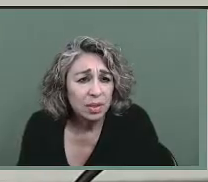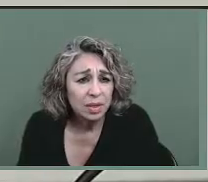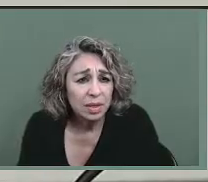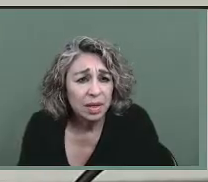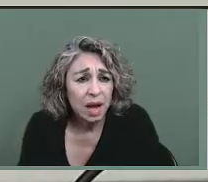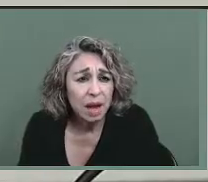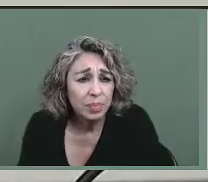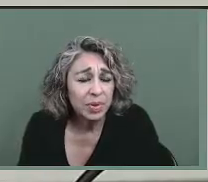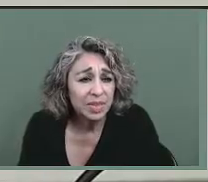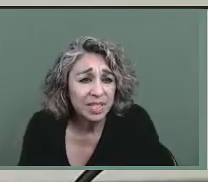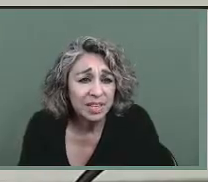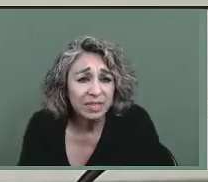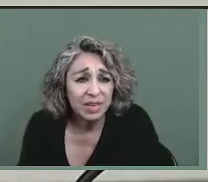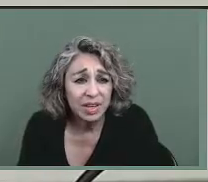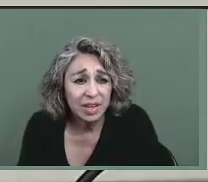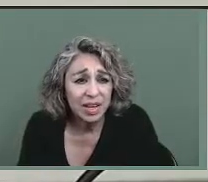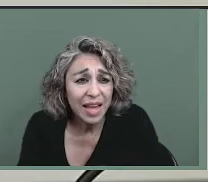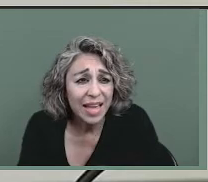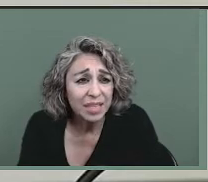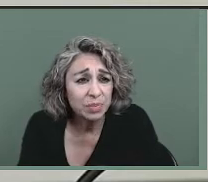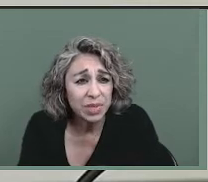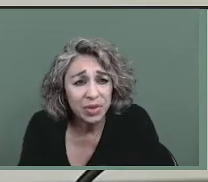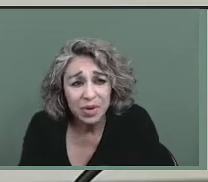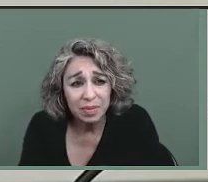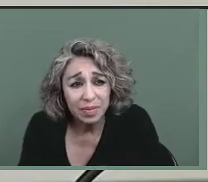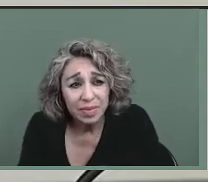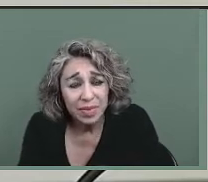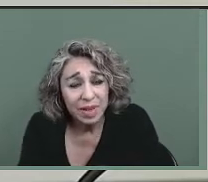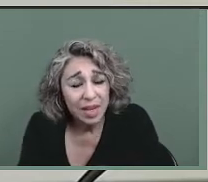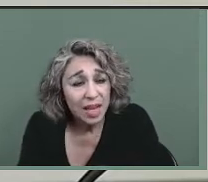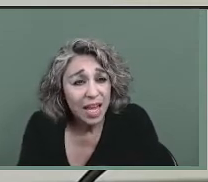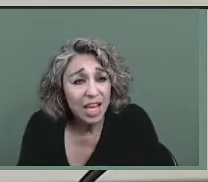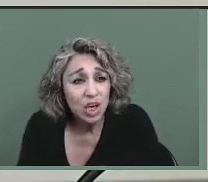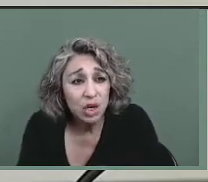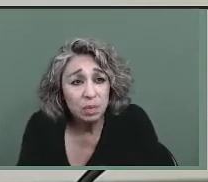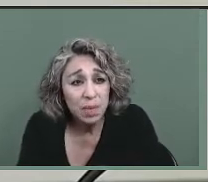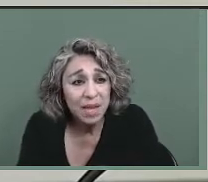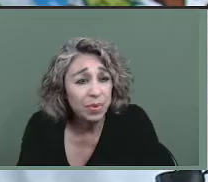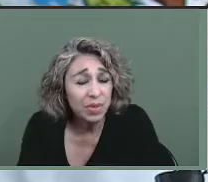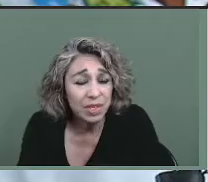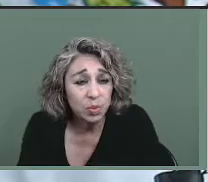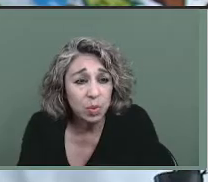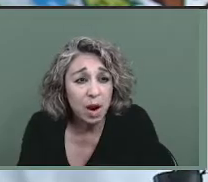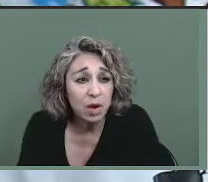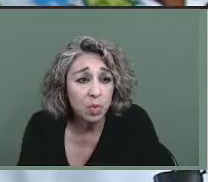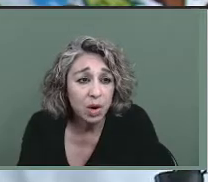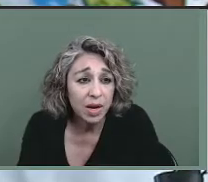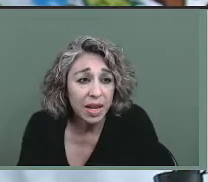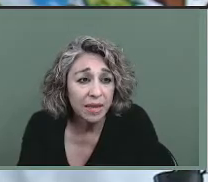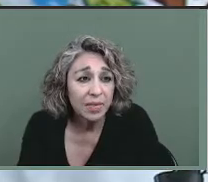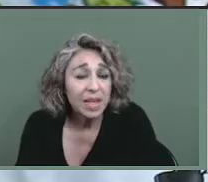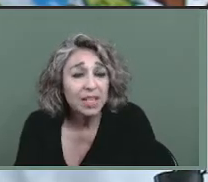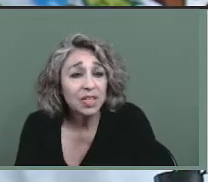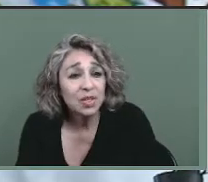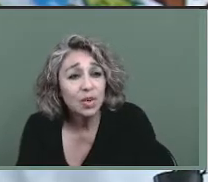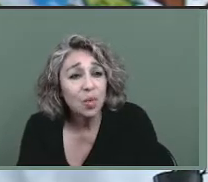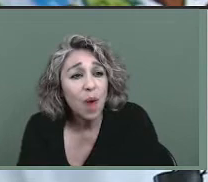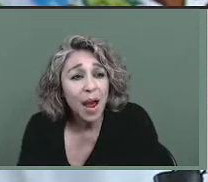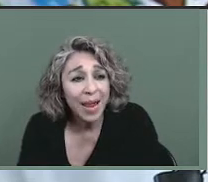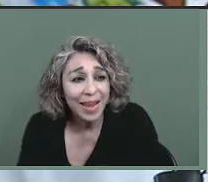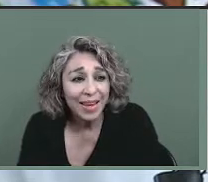gold, copper, silver, gas, petroleum, a good people that's hardworking.